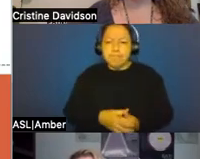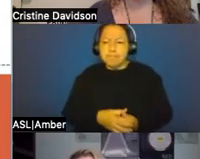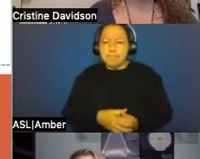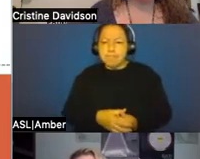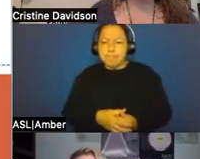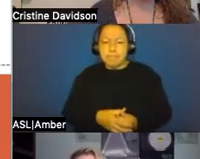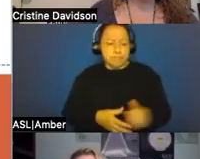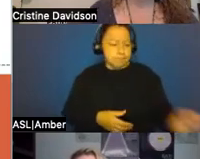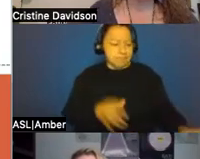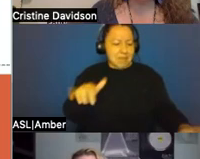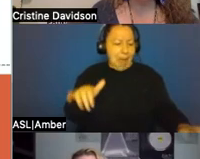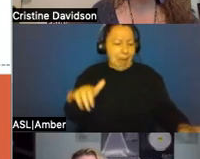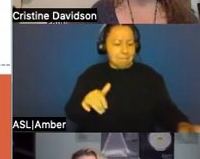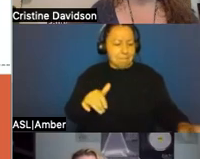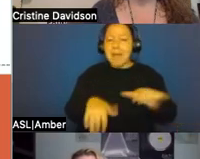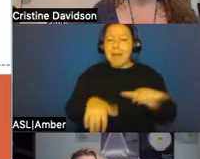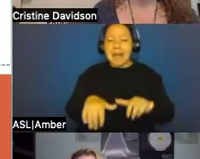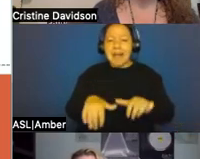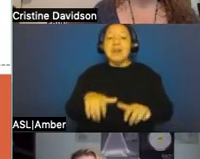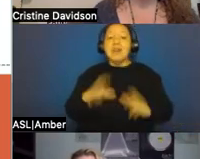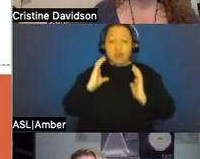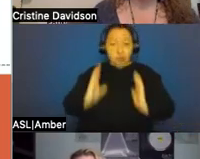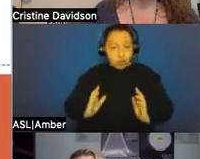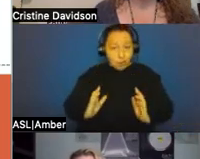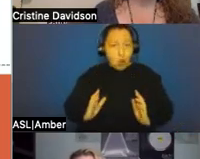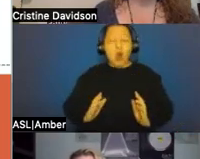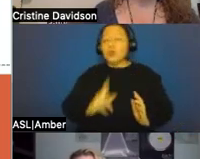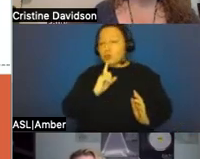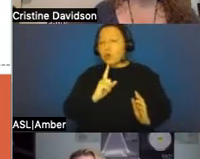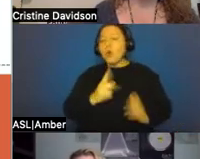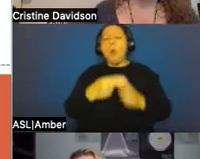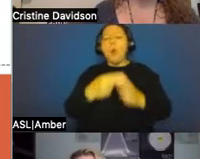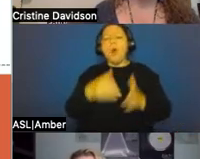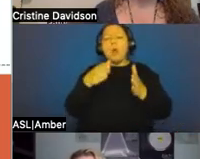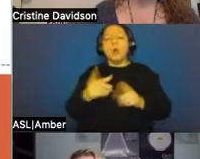Type it in the chat. Customers. What do we call a person who goes to school?